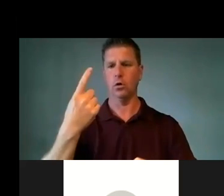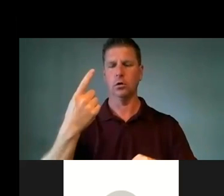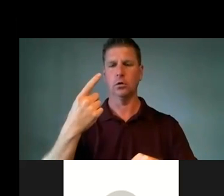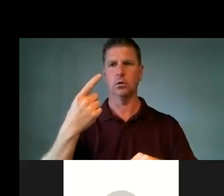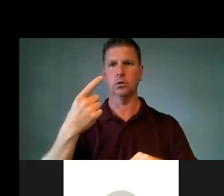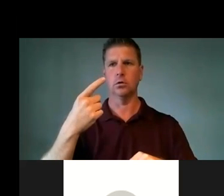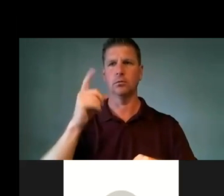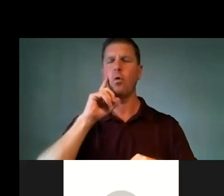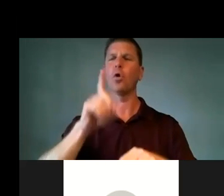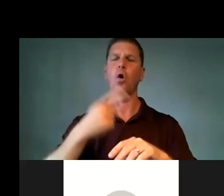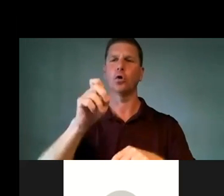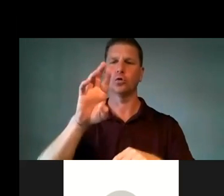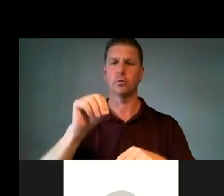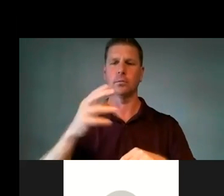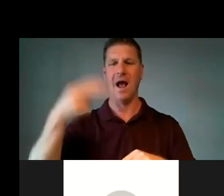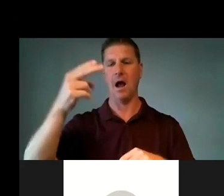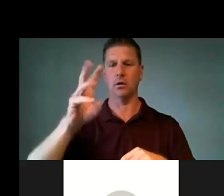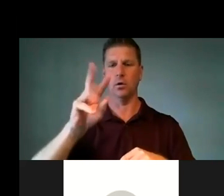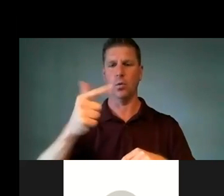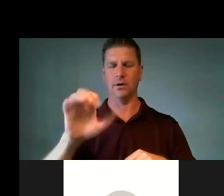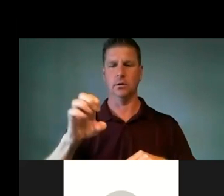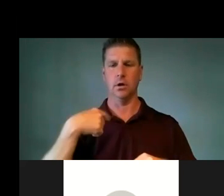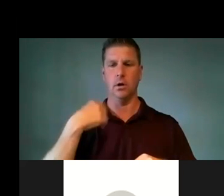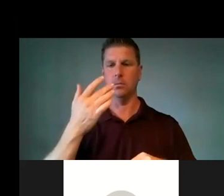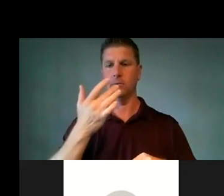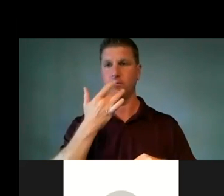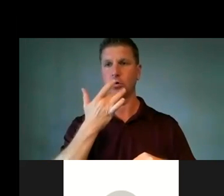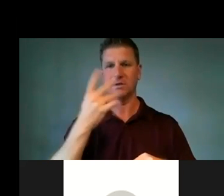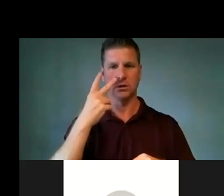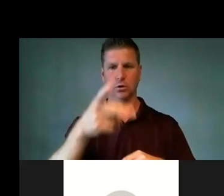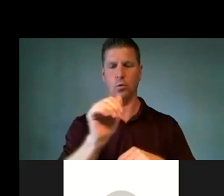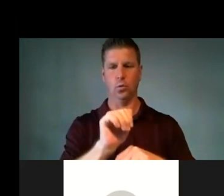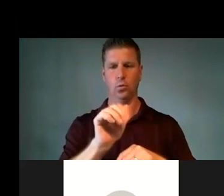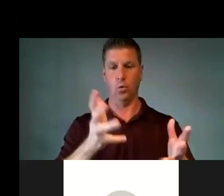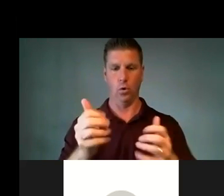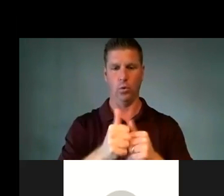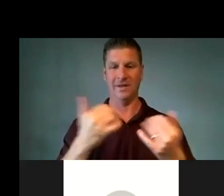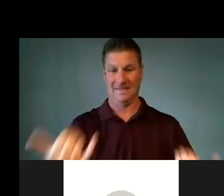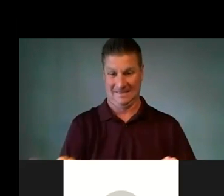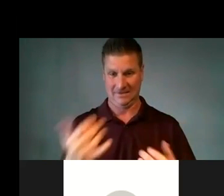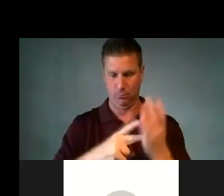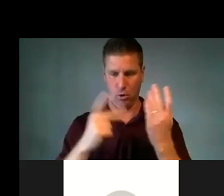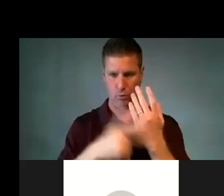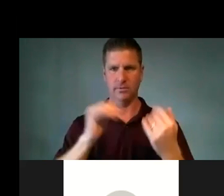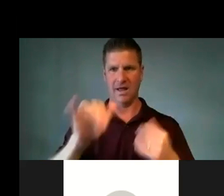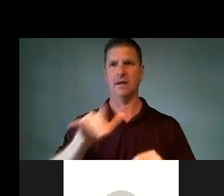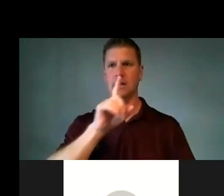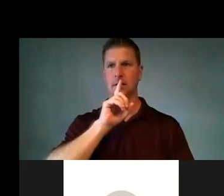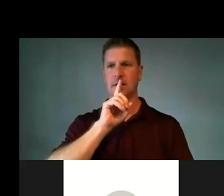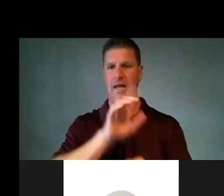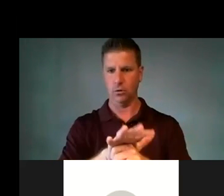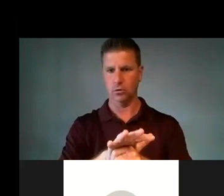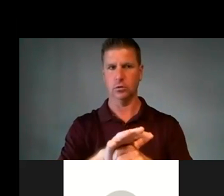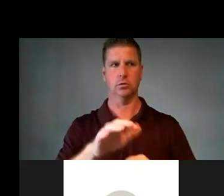in the building trades. Mm-hmm. And I would prefer to see you working with an existing program like that actually guarantees that